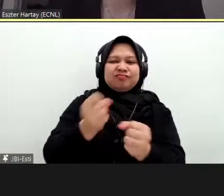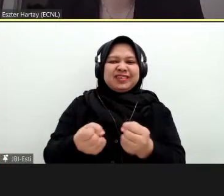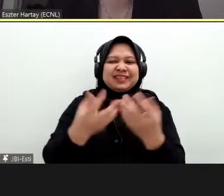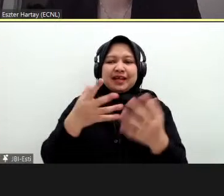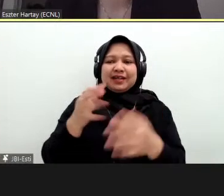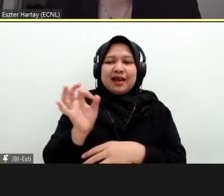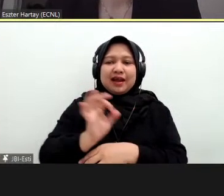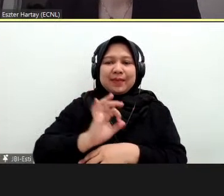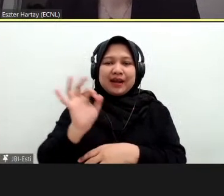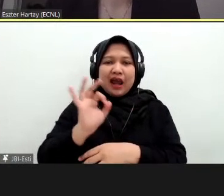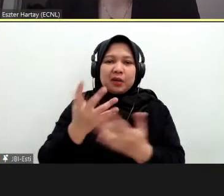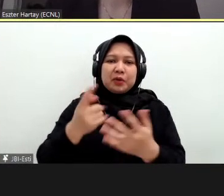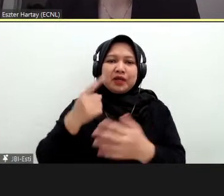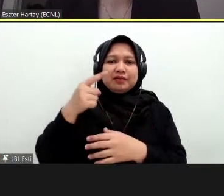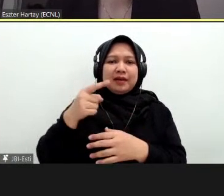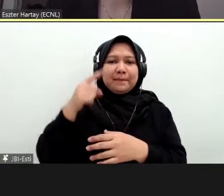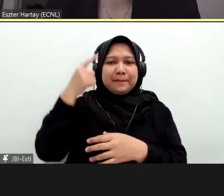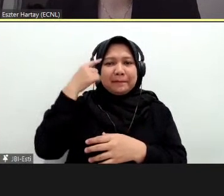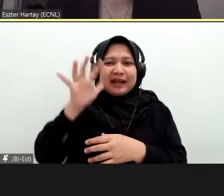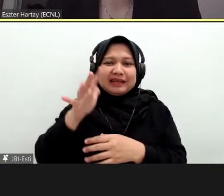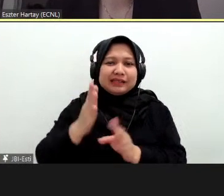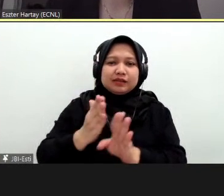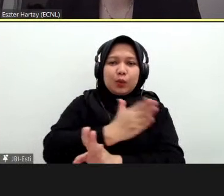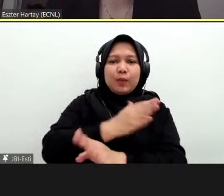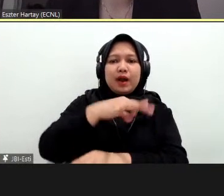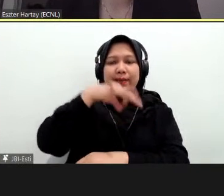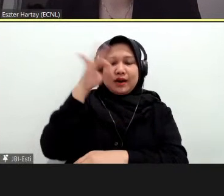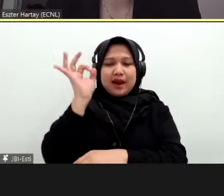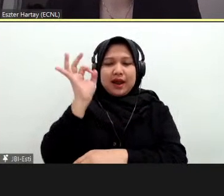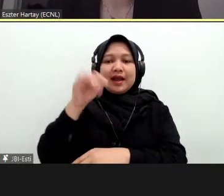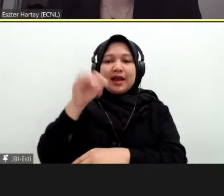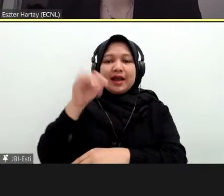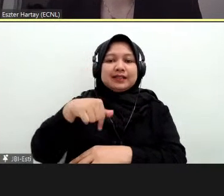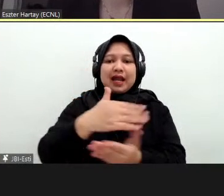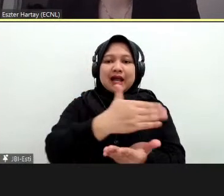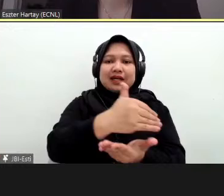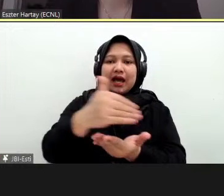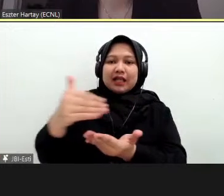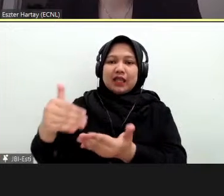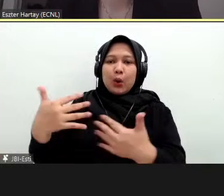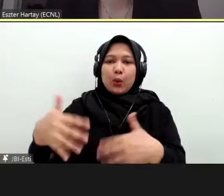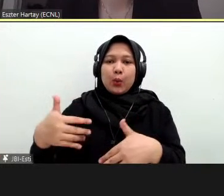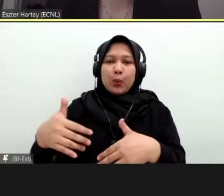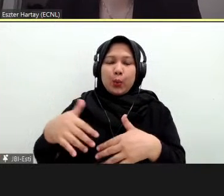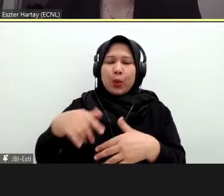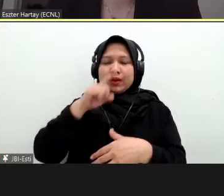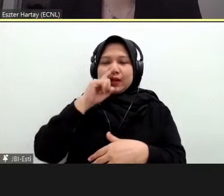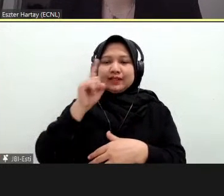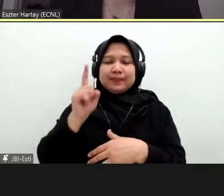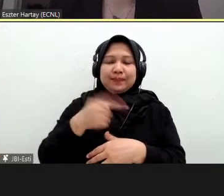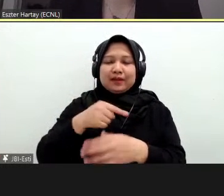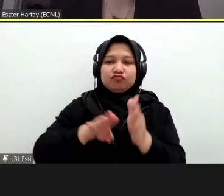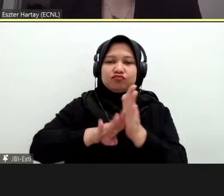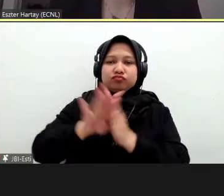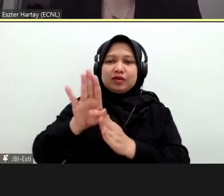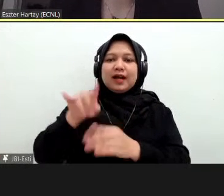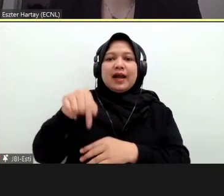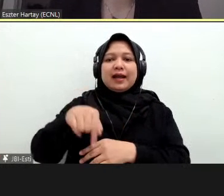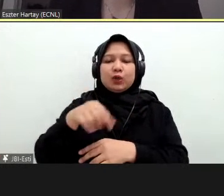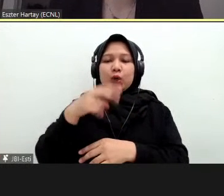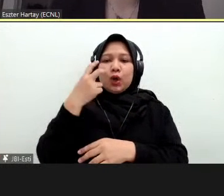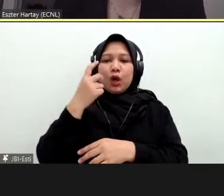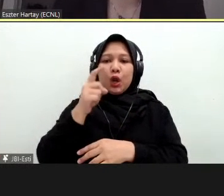data tracking, apps to record personal contact with others, facial recognition networks, and drones to enforce